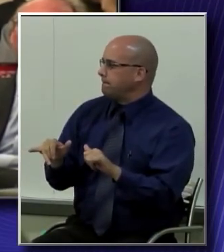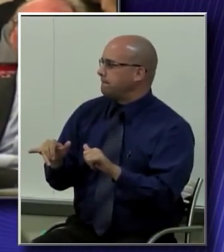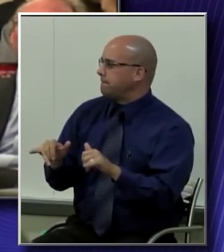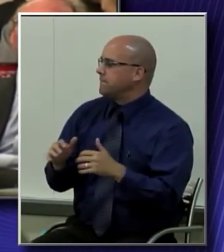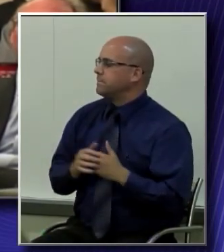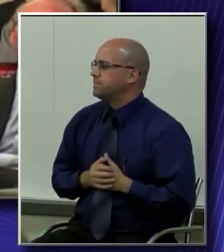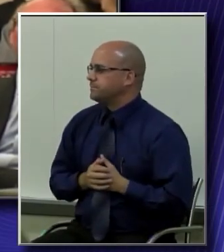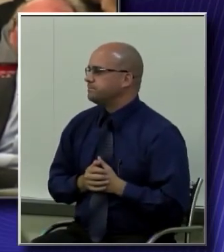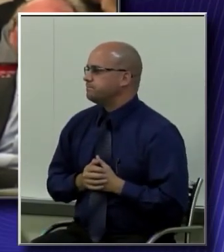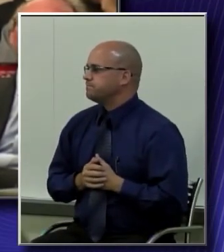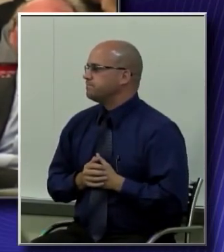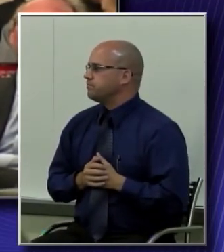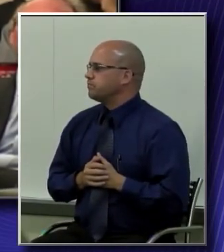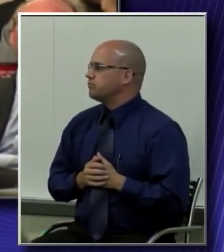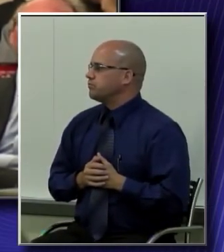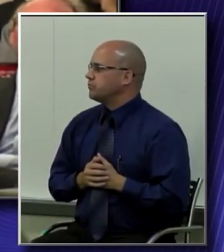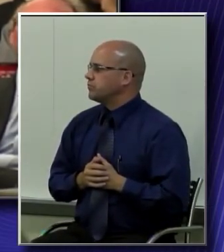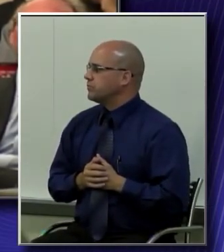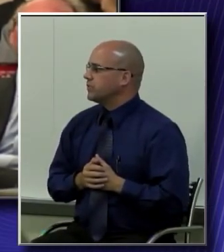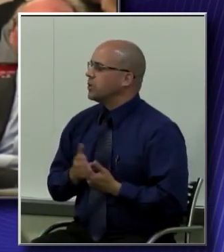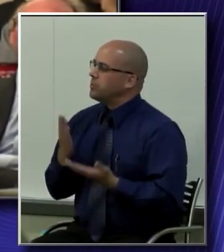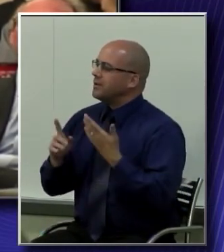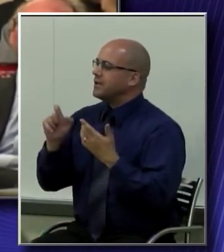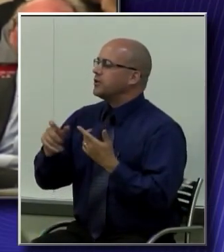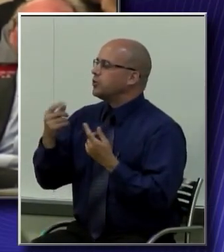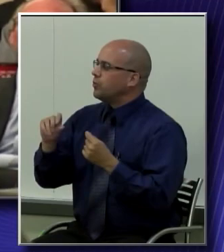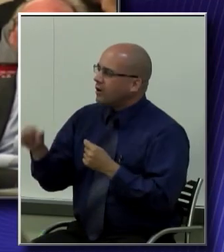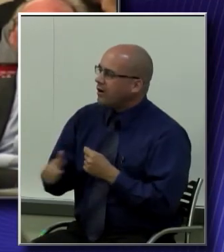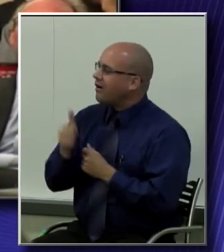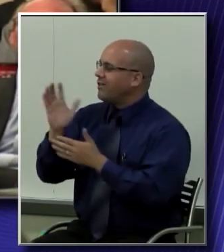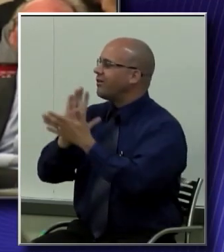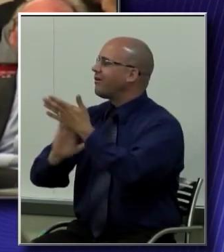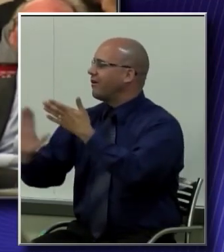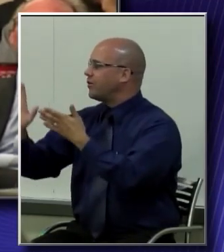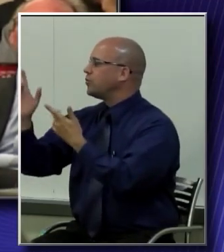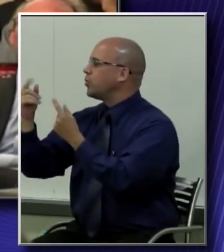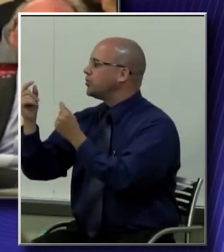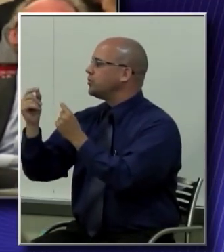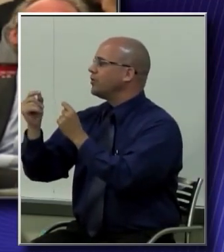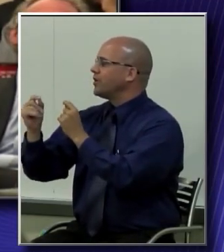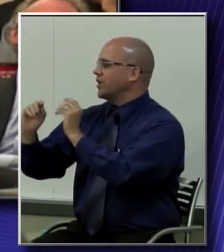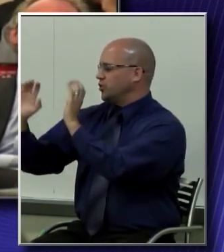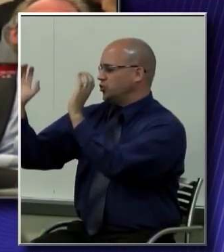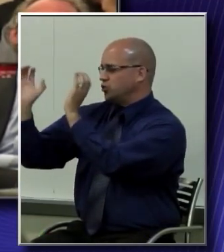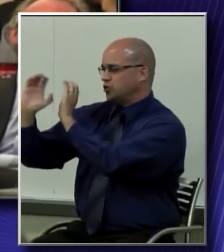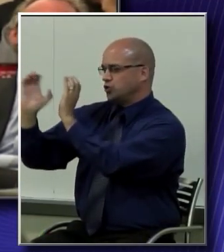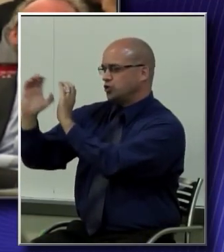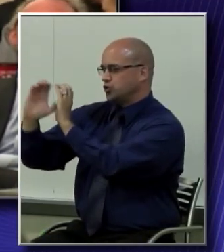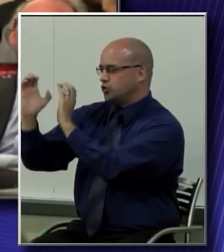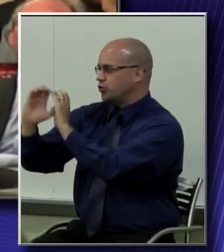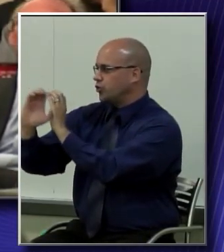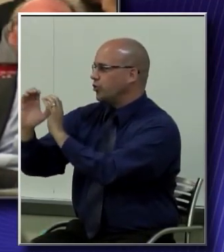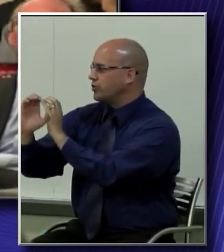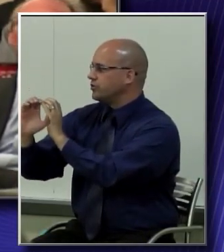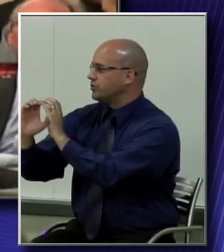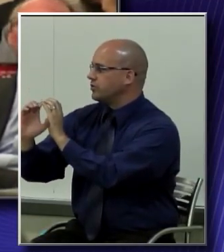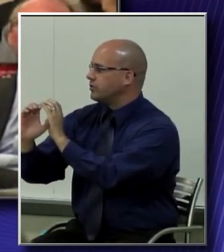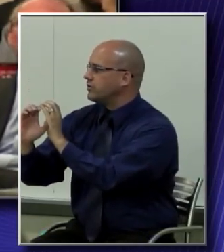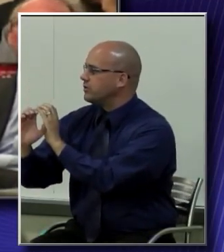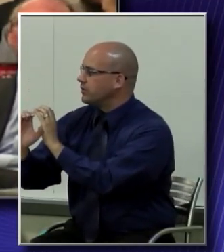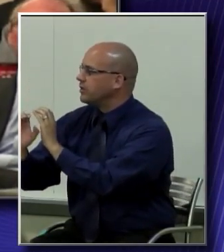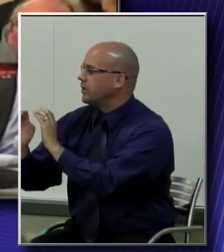may need to do what Florida A&M did. They recruited Elmira Mangum, a